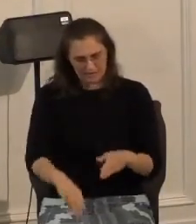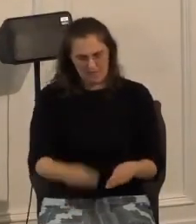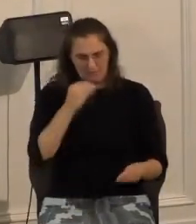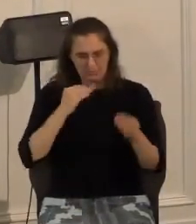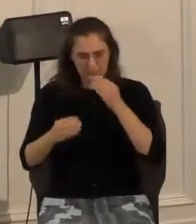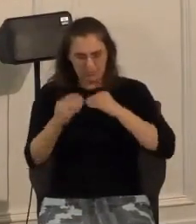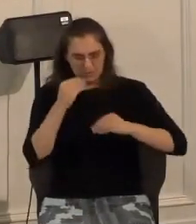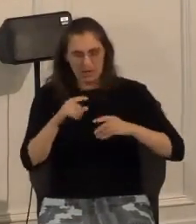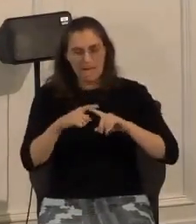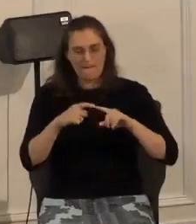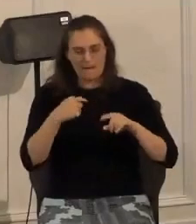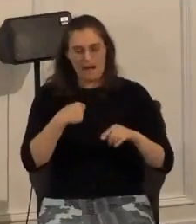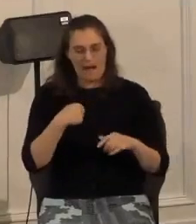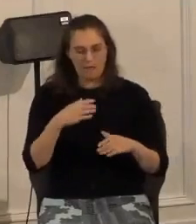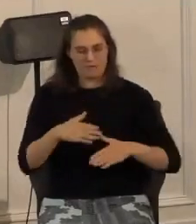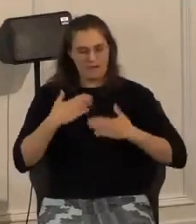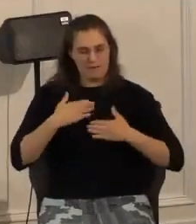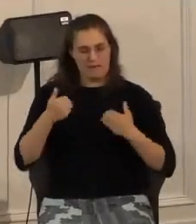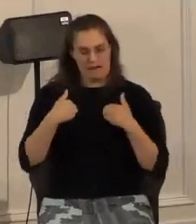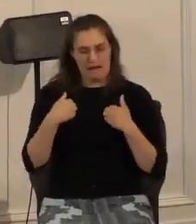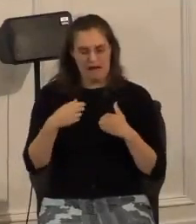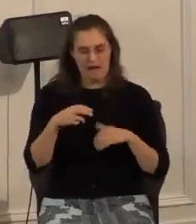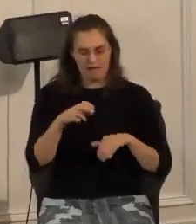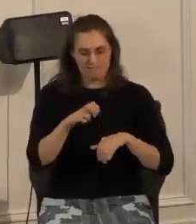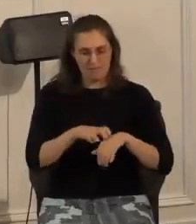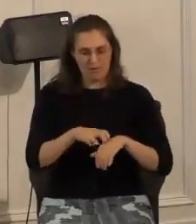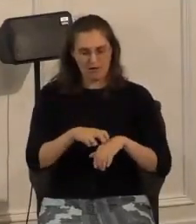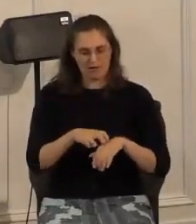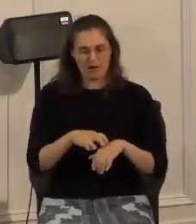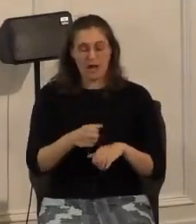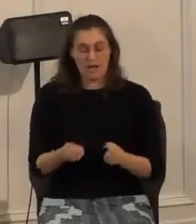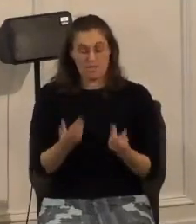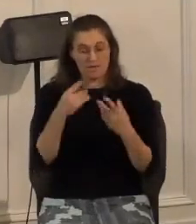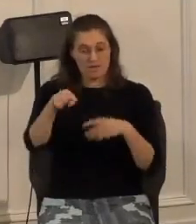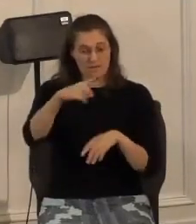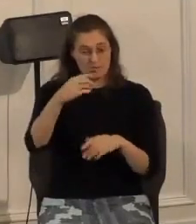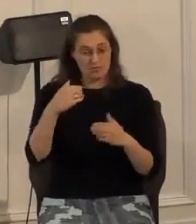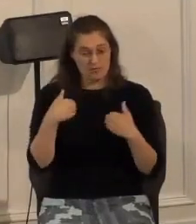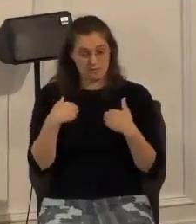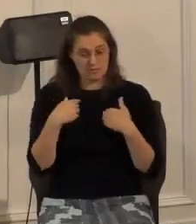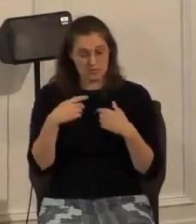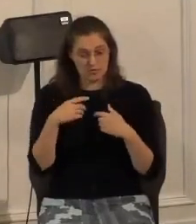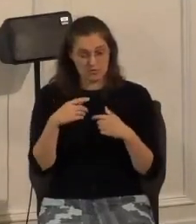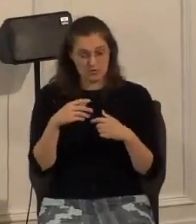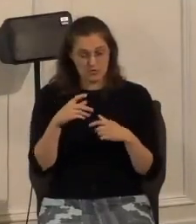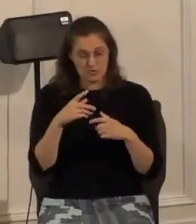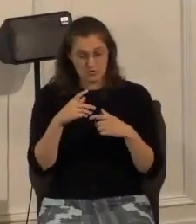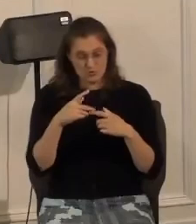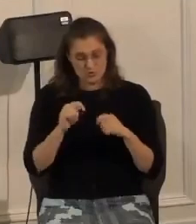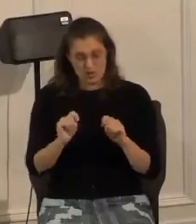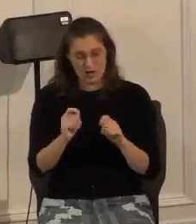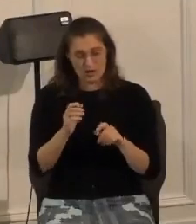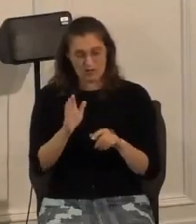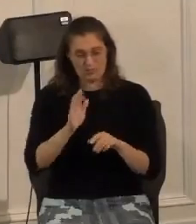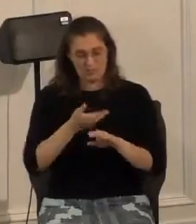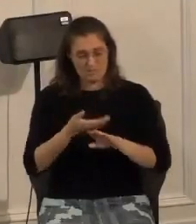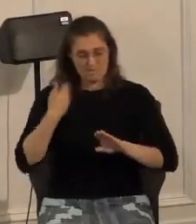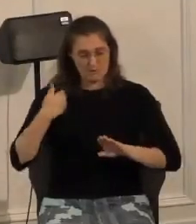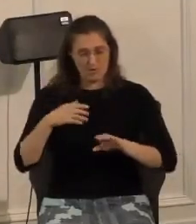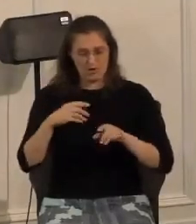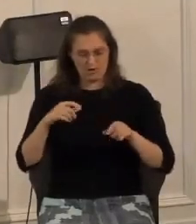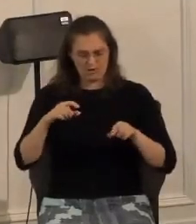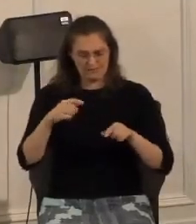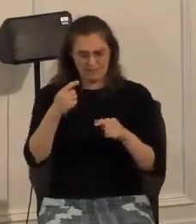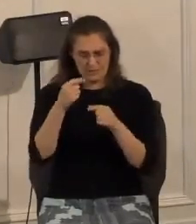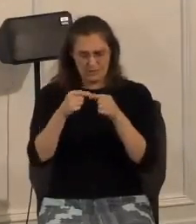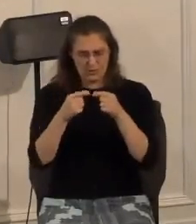that really. Now, I have to say, I've been in the Orient, and they use chopsticks. How many of you tried chopsticks? I gave up on chopsticks.